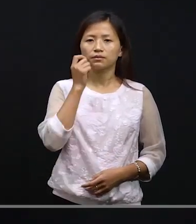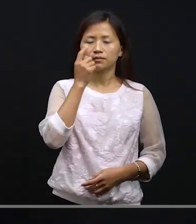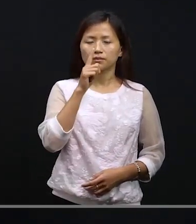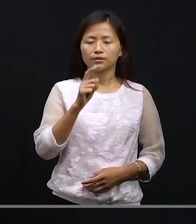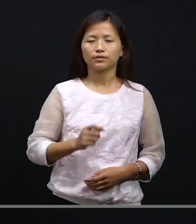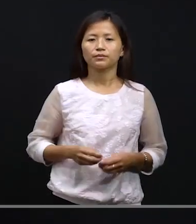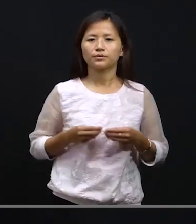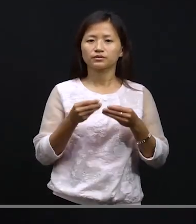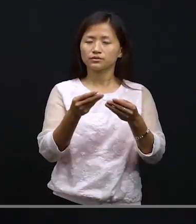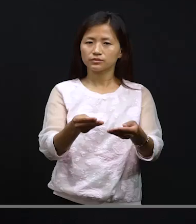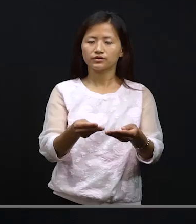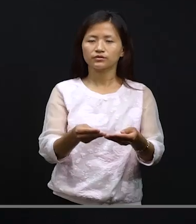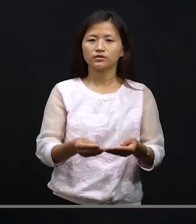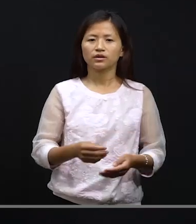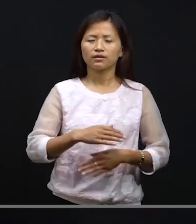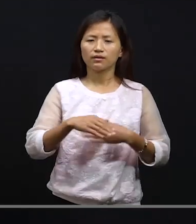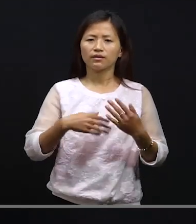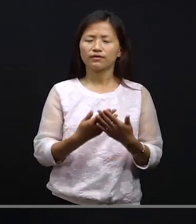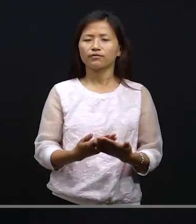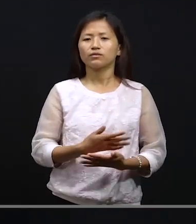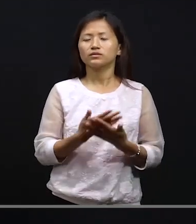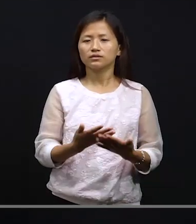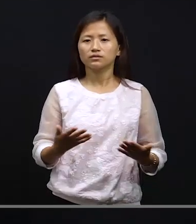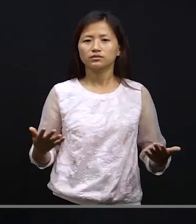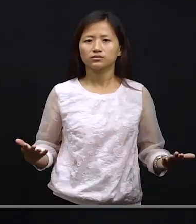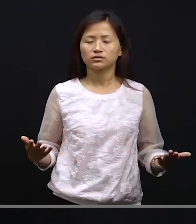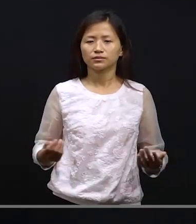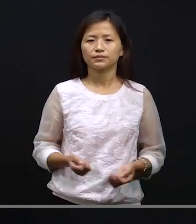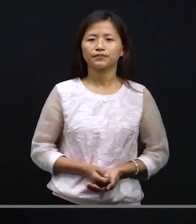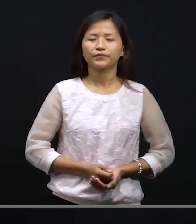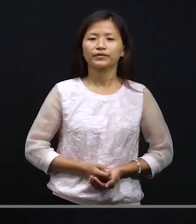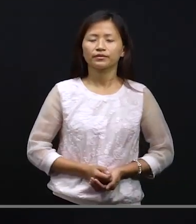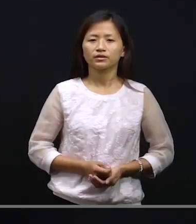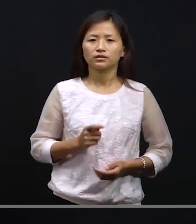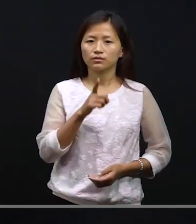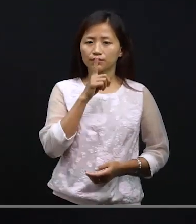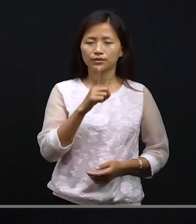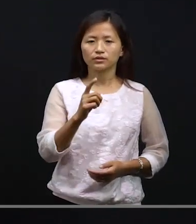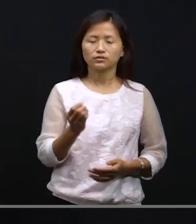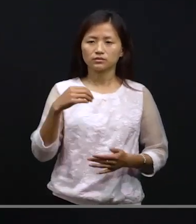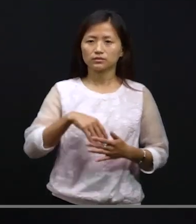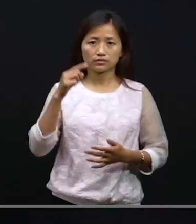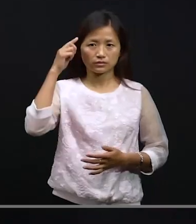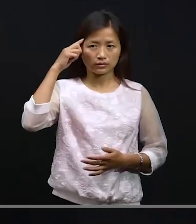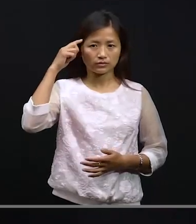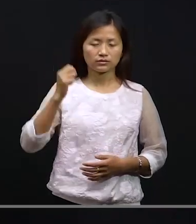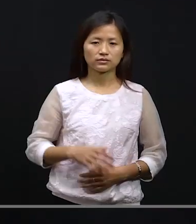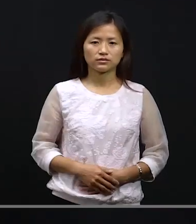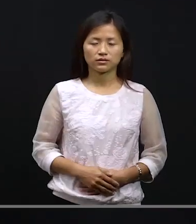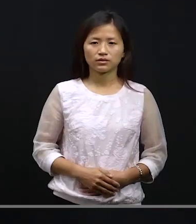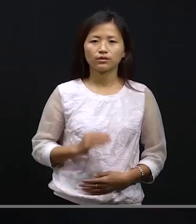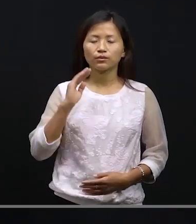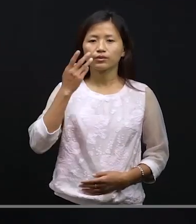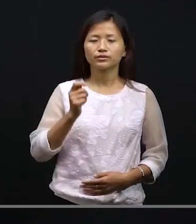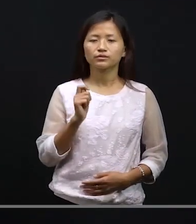providing everything for you. Instead, you should be the one paying them, if we were to really go in that sense. But here, when you